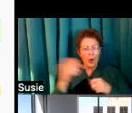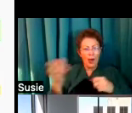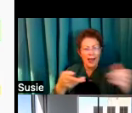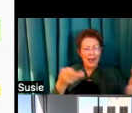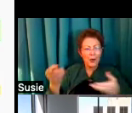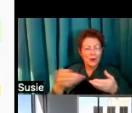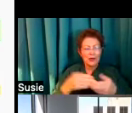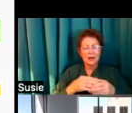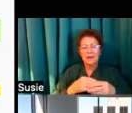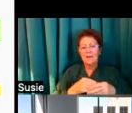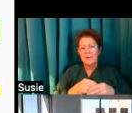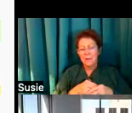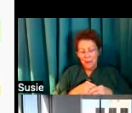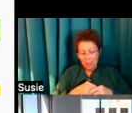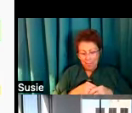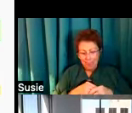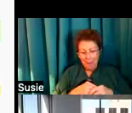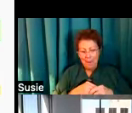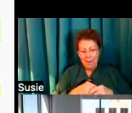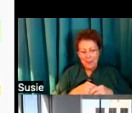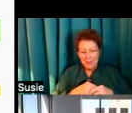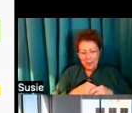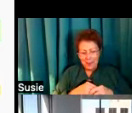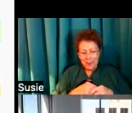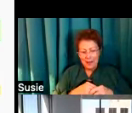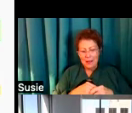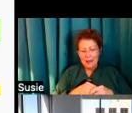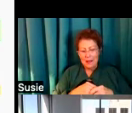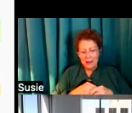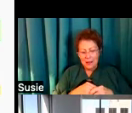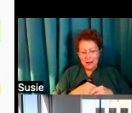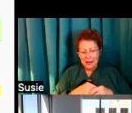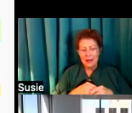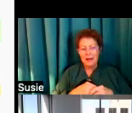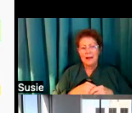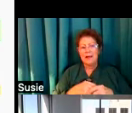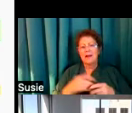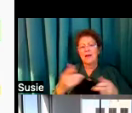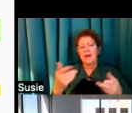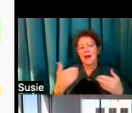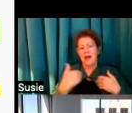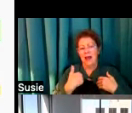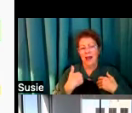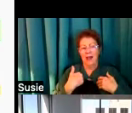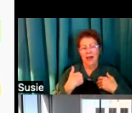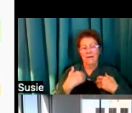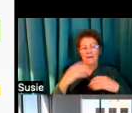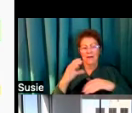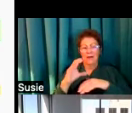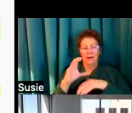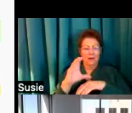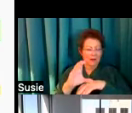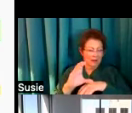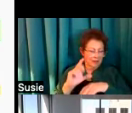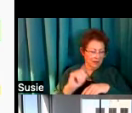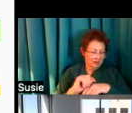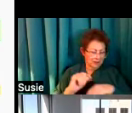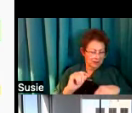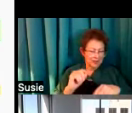And so there are accountants or compensation consultants you can